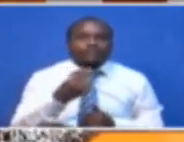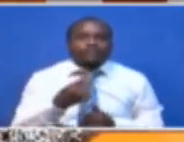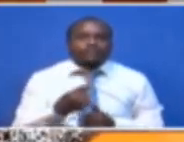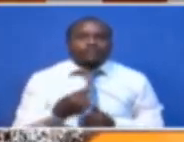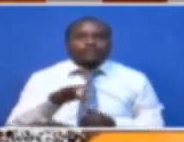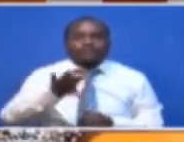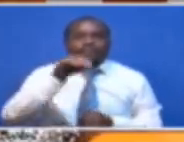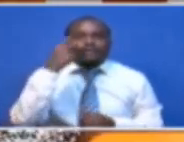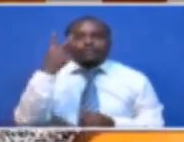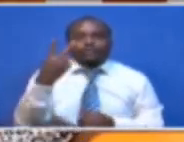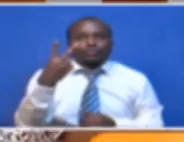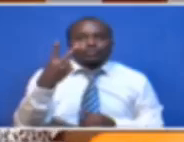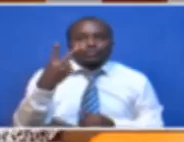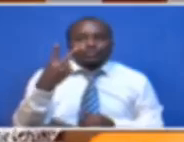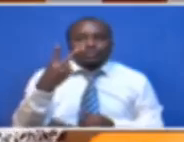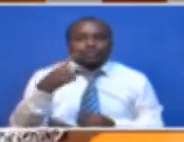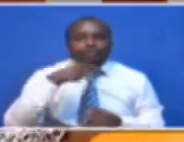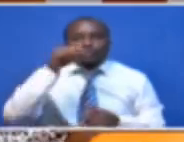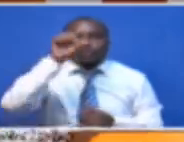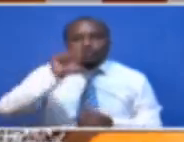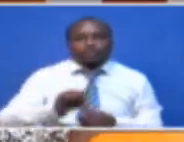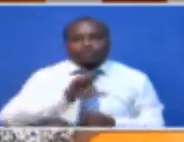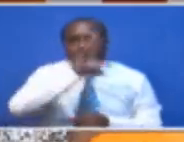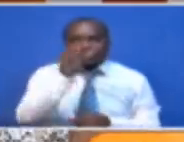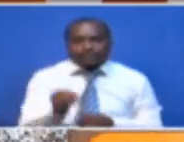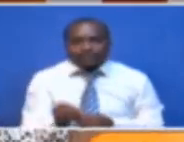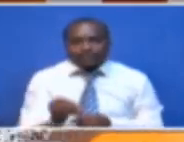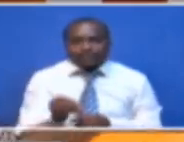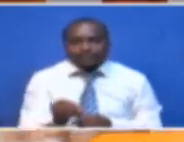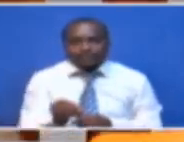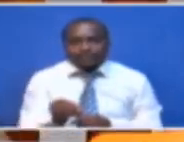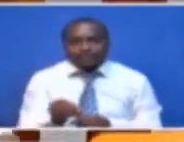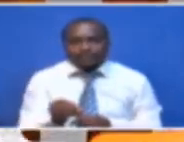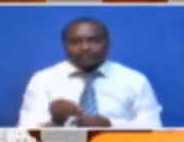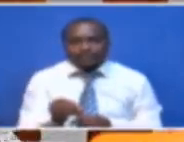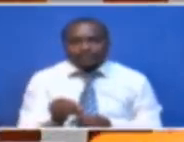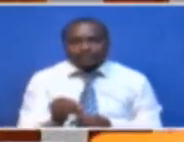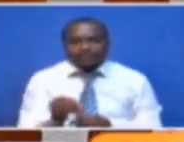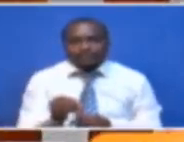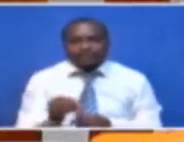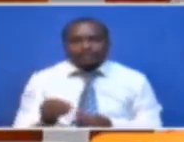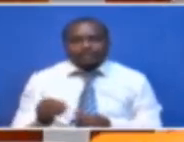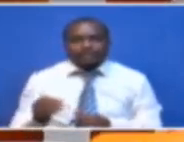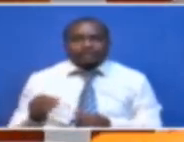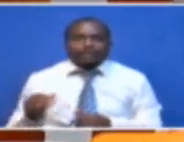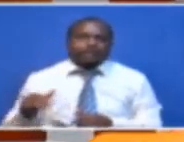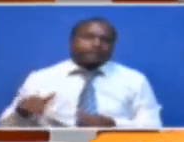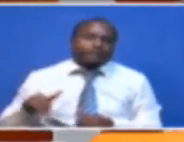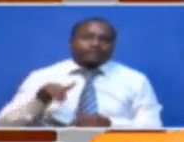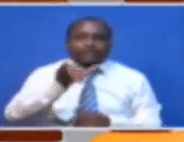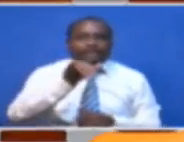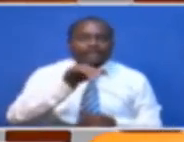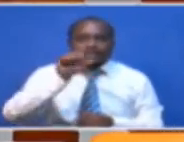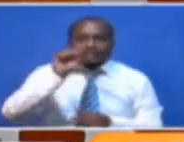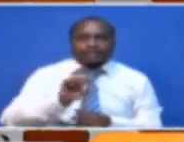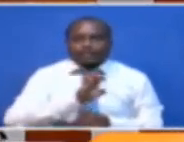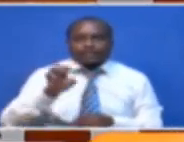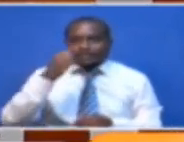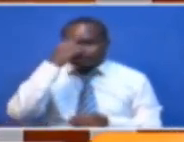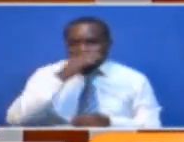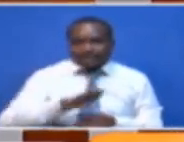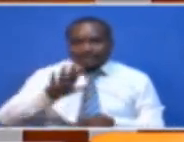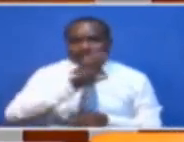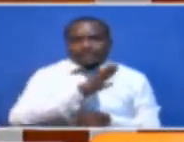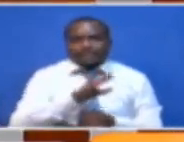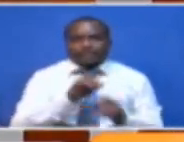buttons, go to Southern Africa, take counters, fly across Southeast Asia. We meet you in